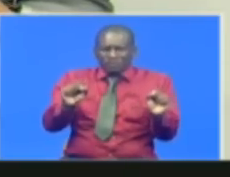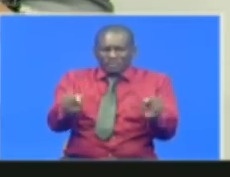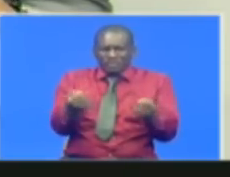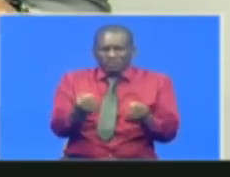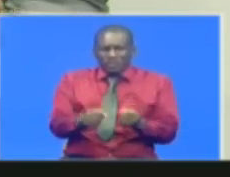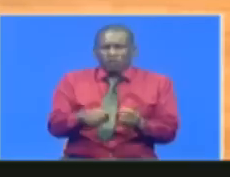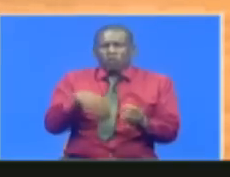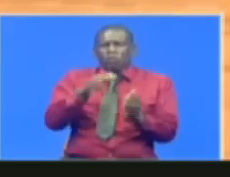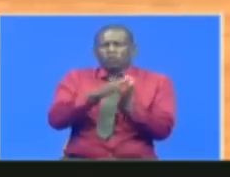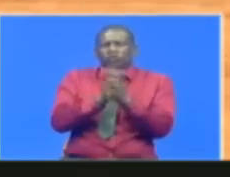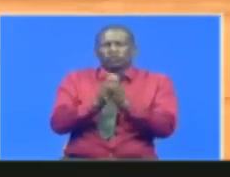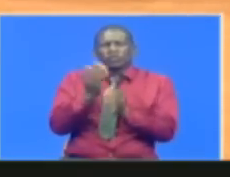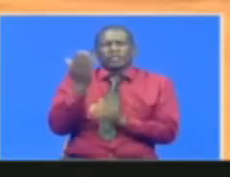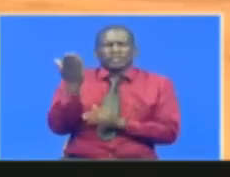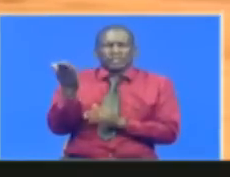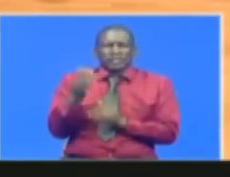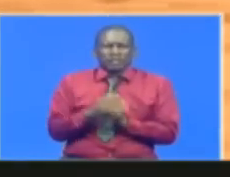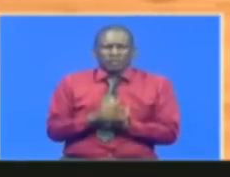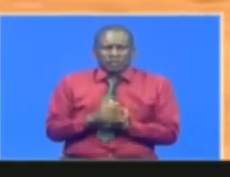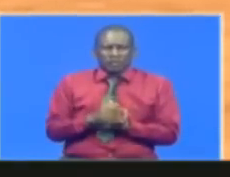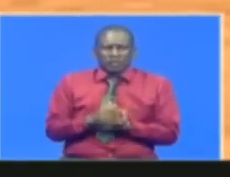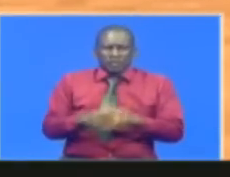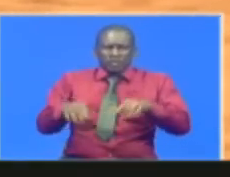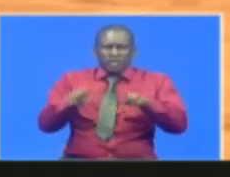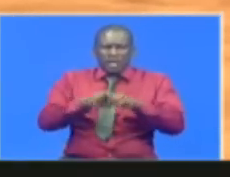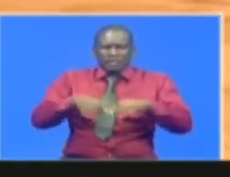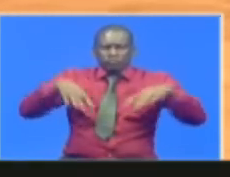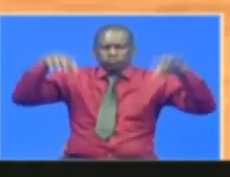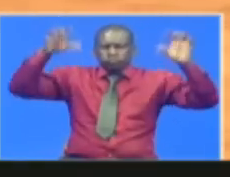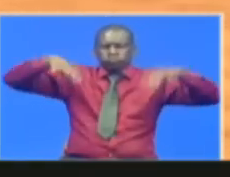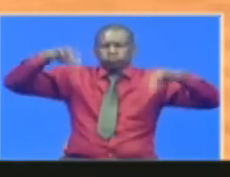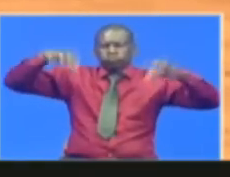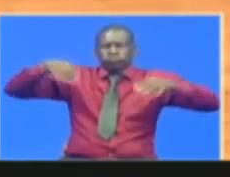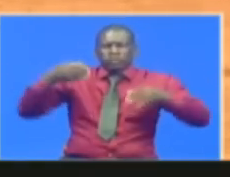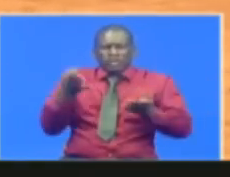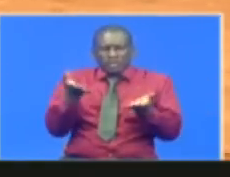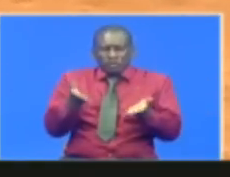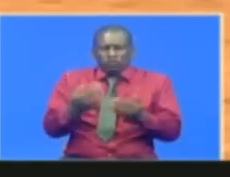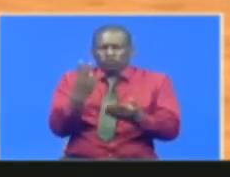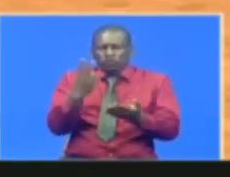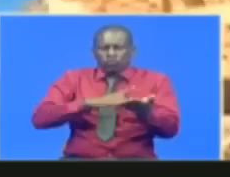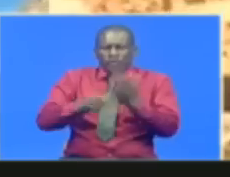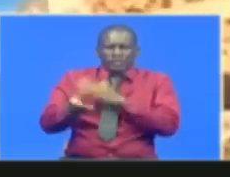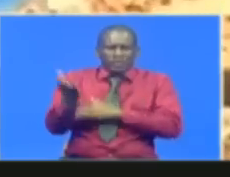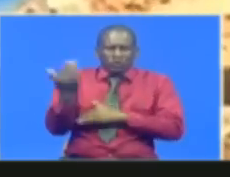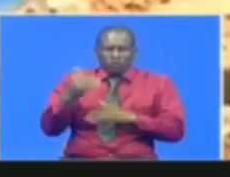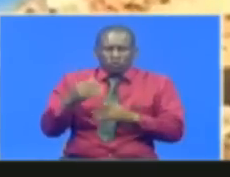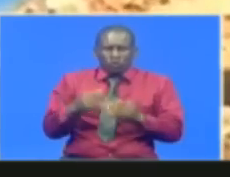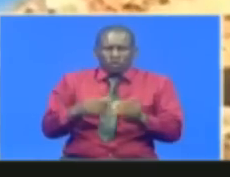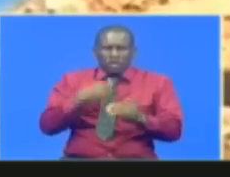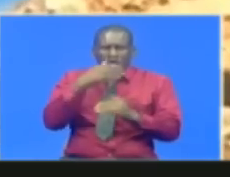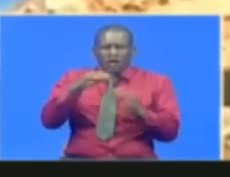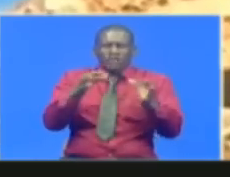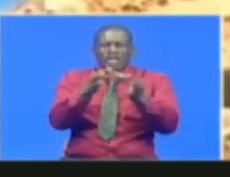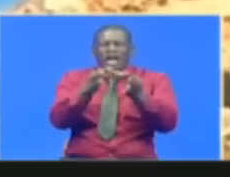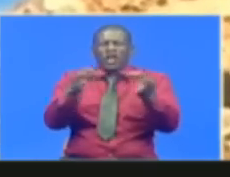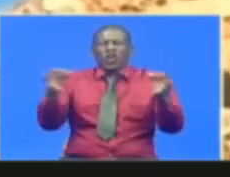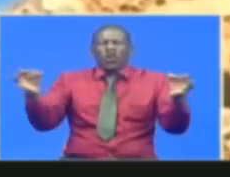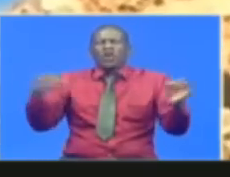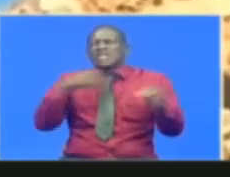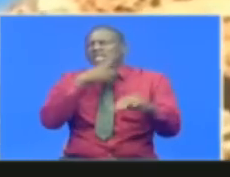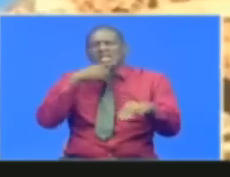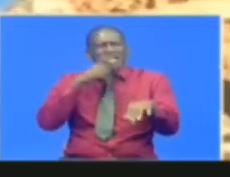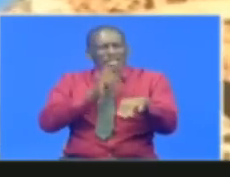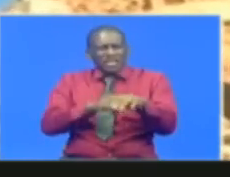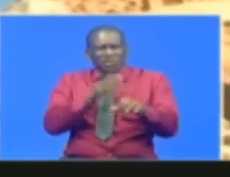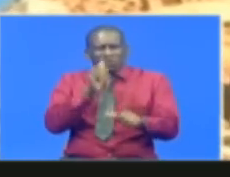the details. When the heavens finally opened about 2 weeks ago, following a prolonged dry spell that